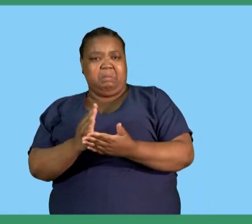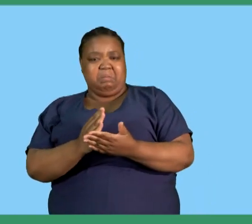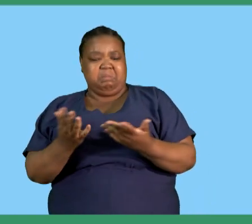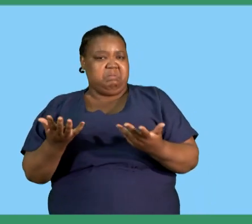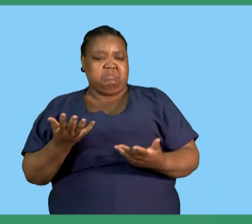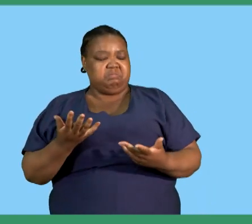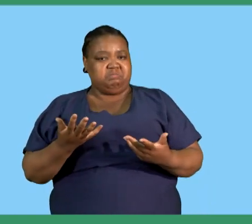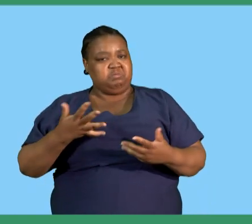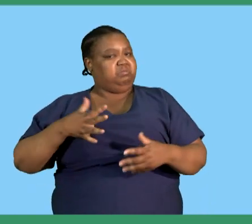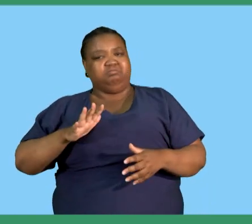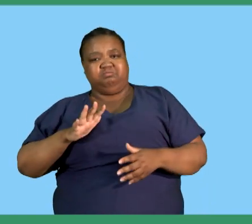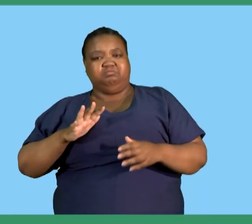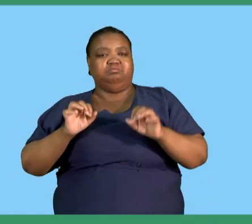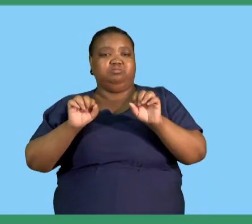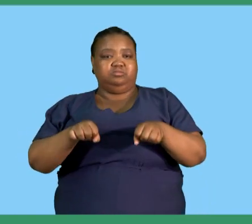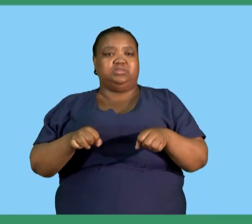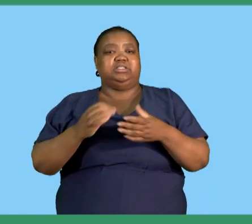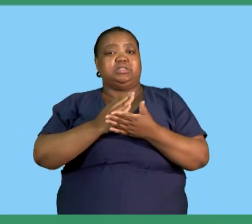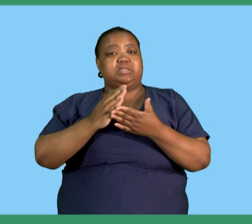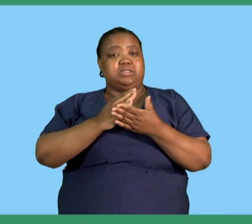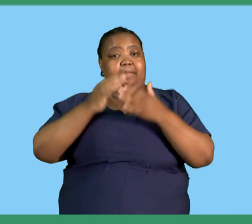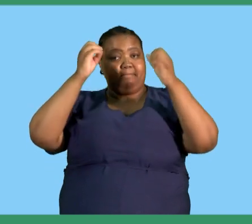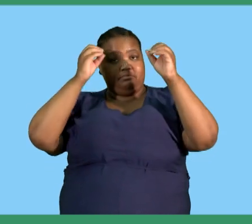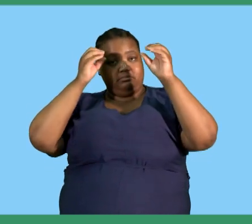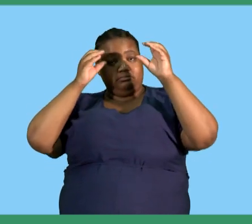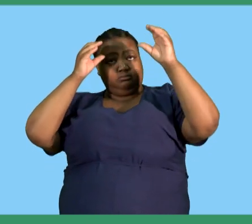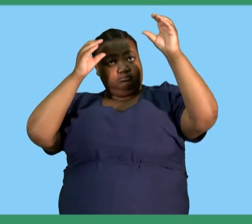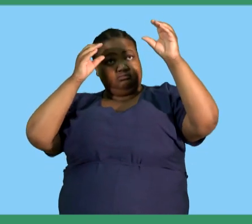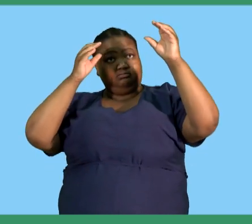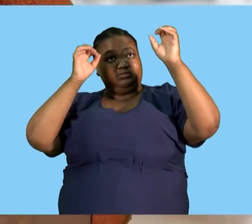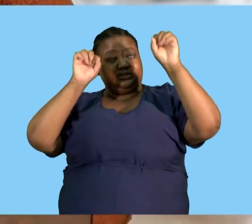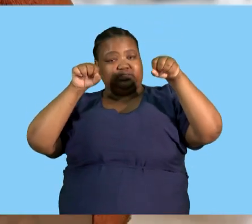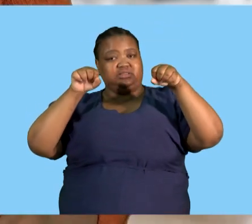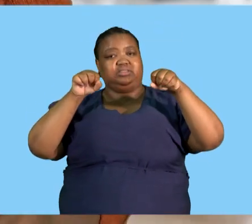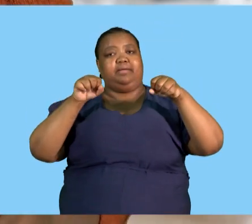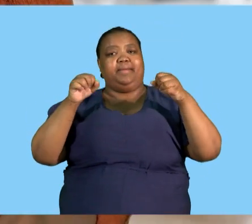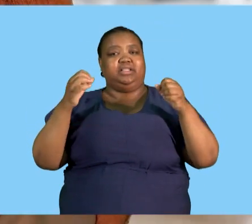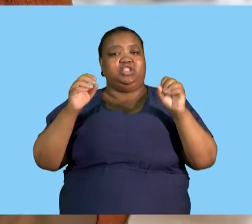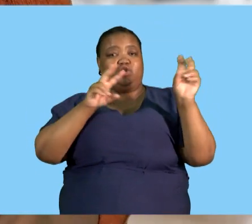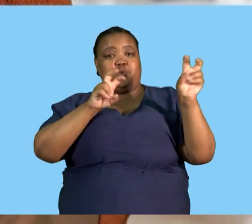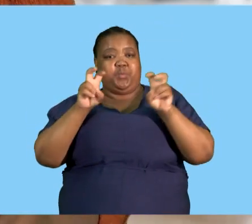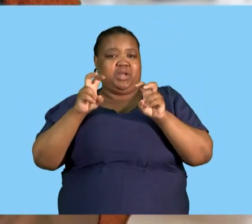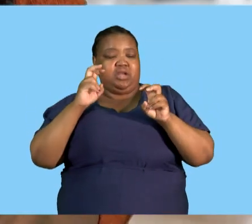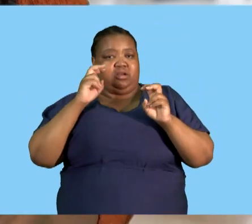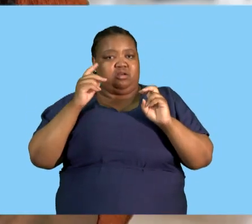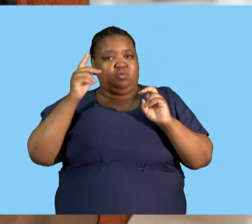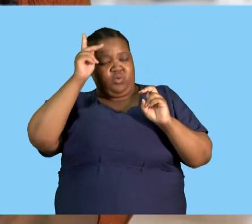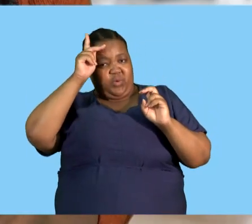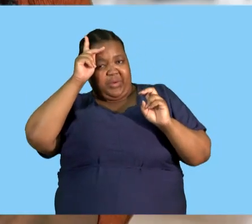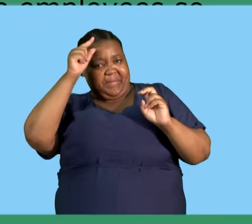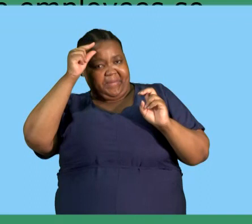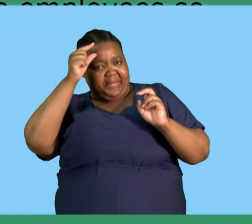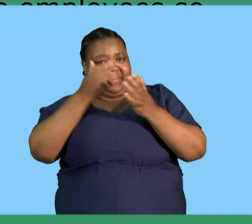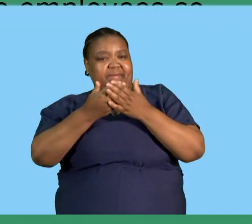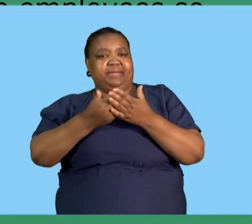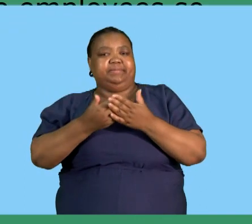Some experts might not have an in-depth knowledge of certain topics. That is a disadvantage.